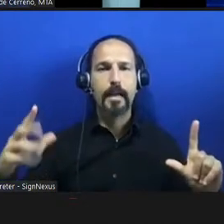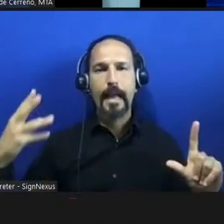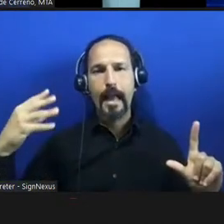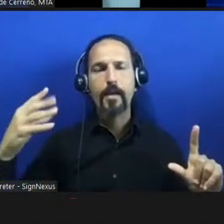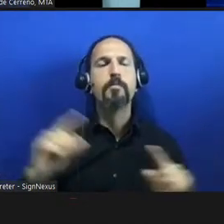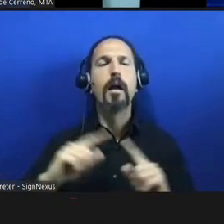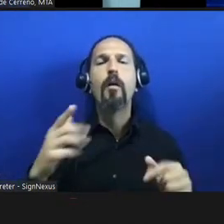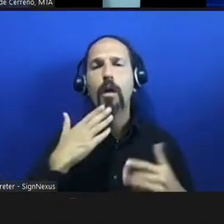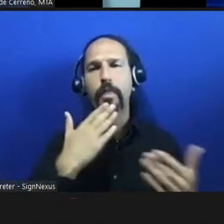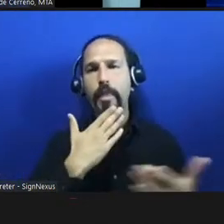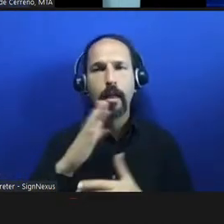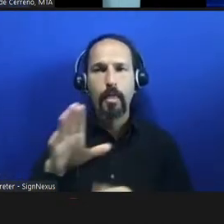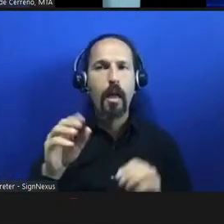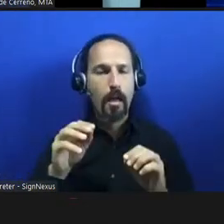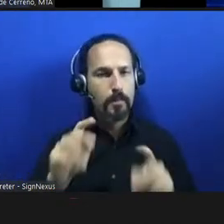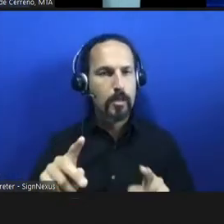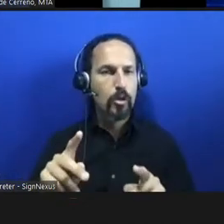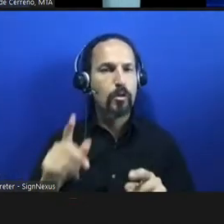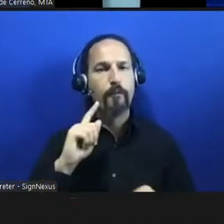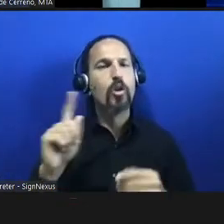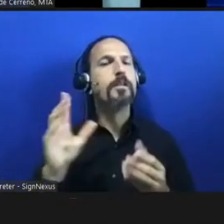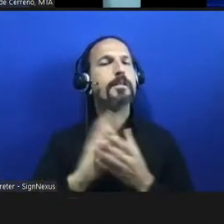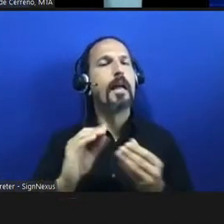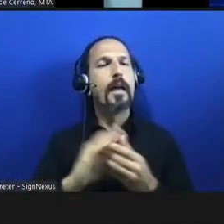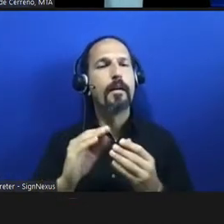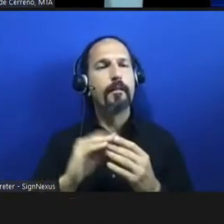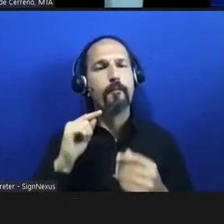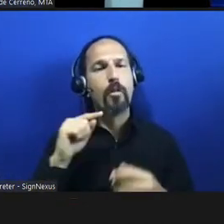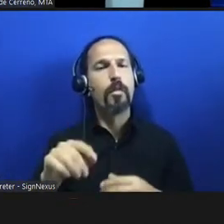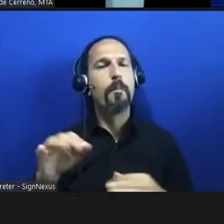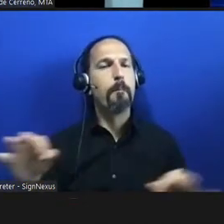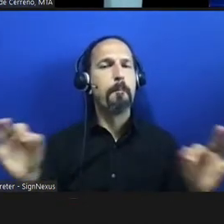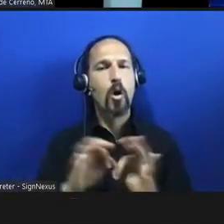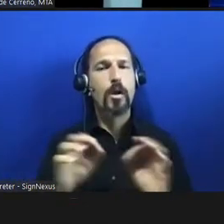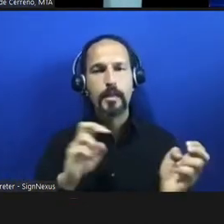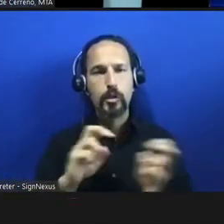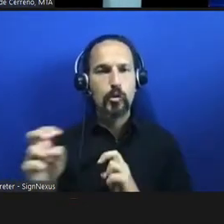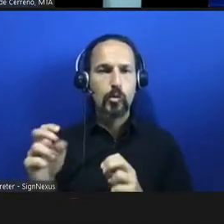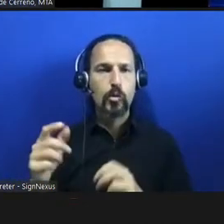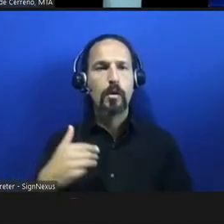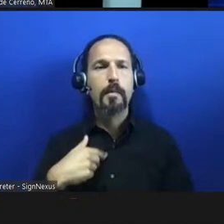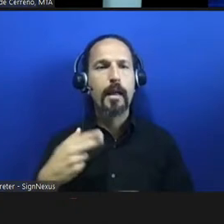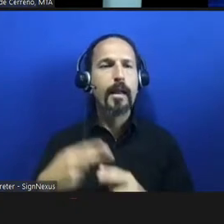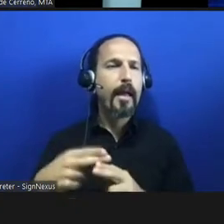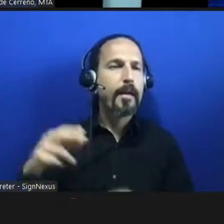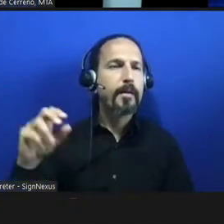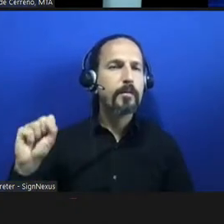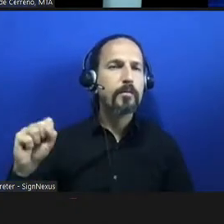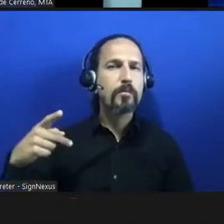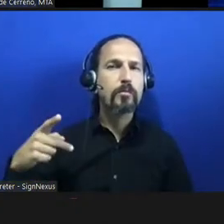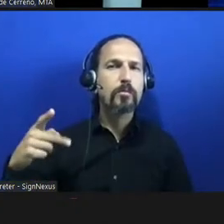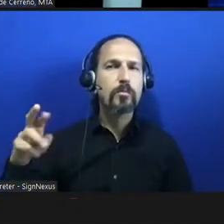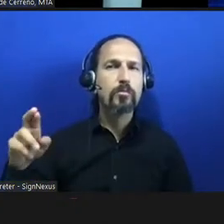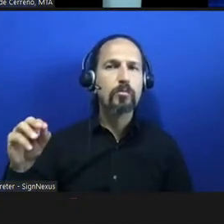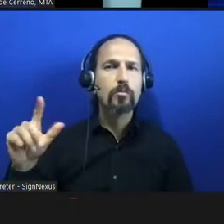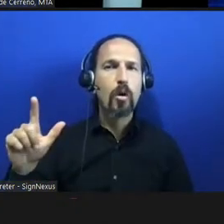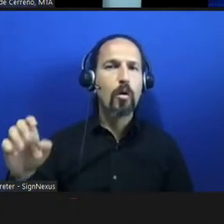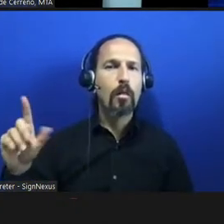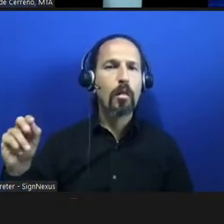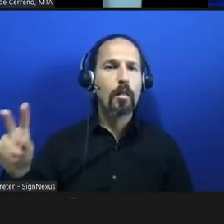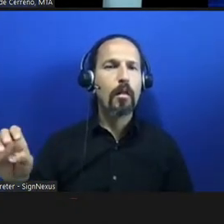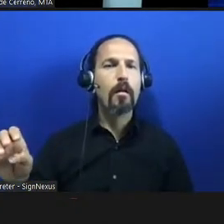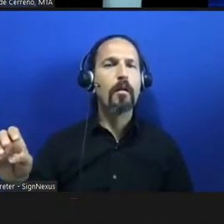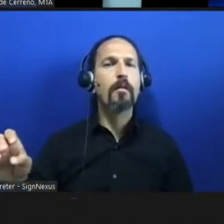I want to thank you for the opportunity to testify on this very important issue my name is Sproul love I also live in central Harlem on